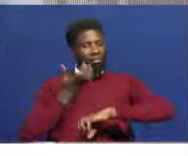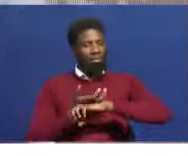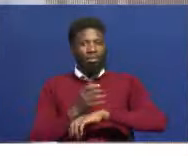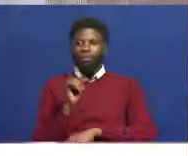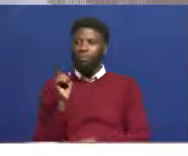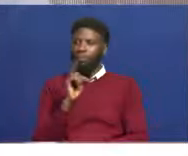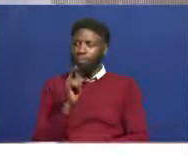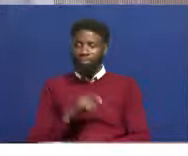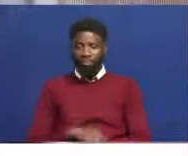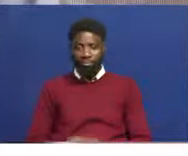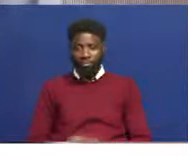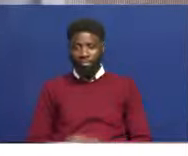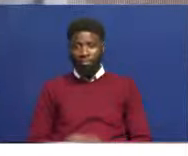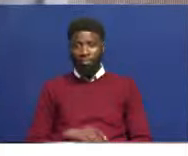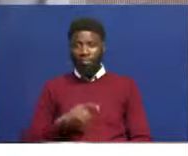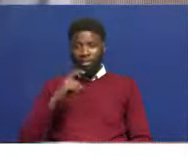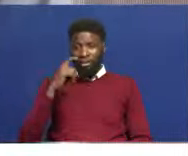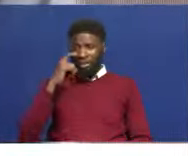South Sudan